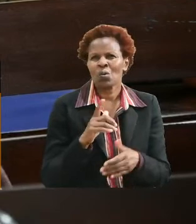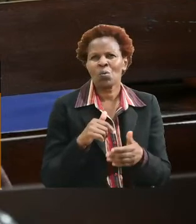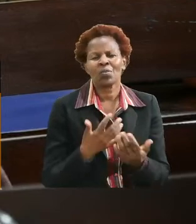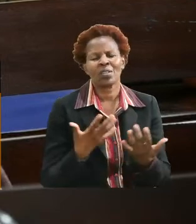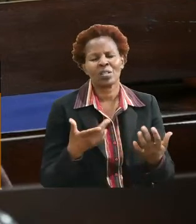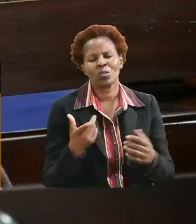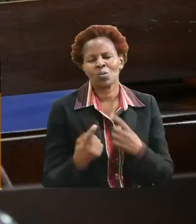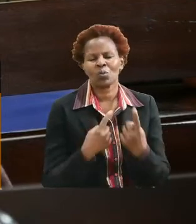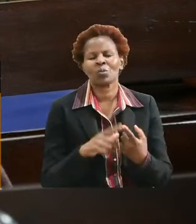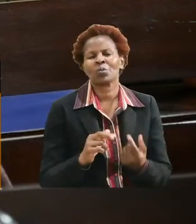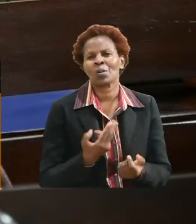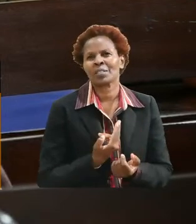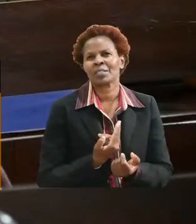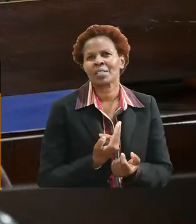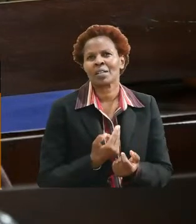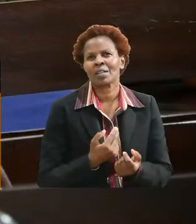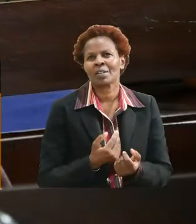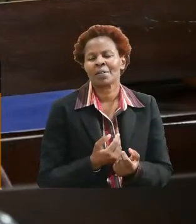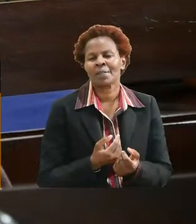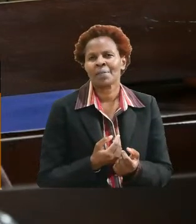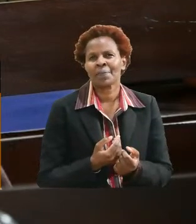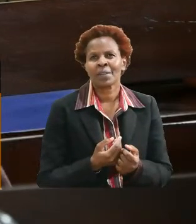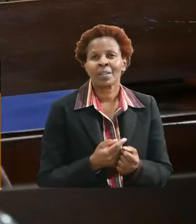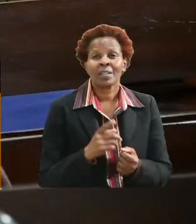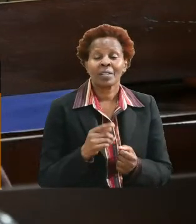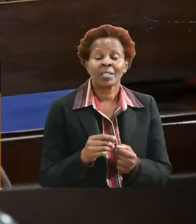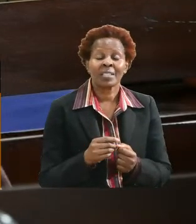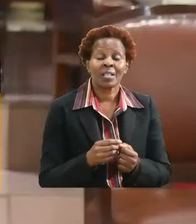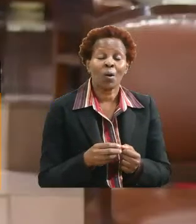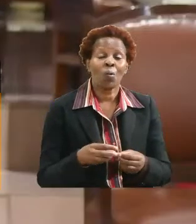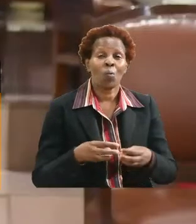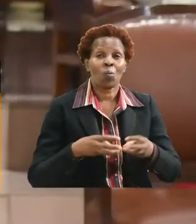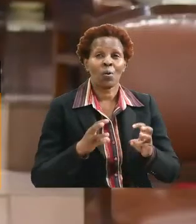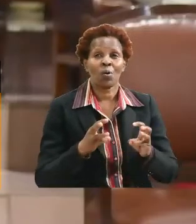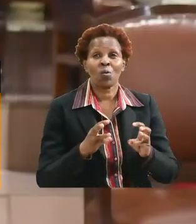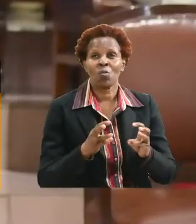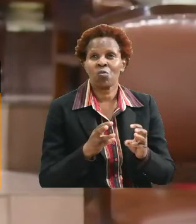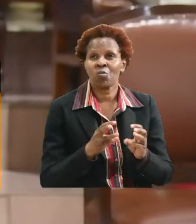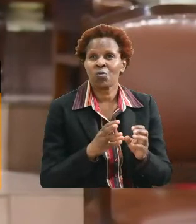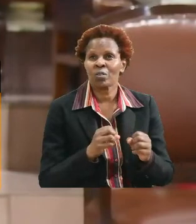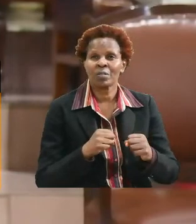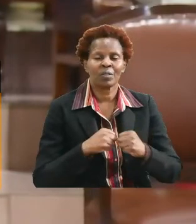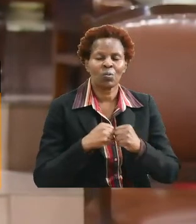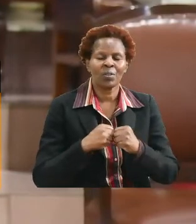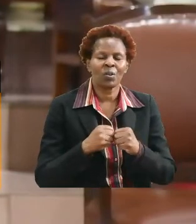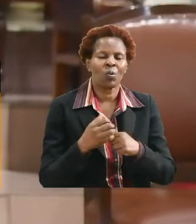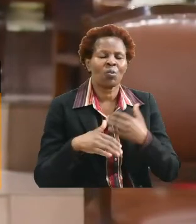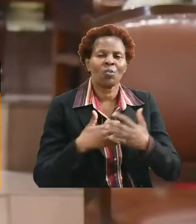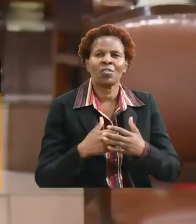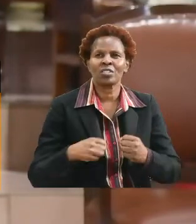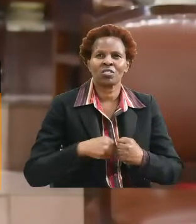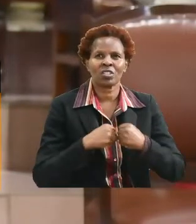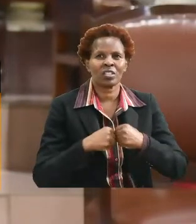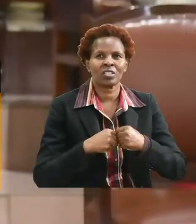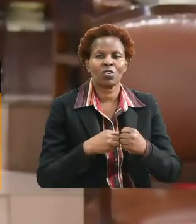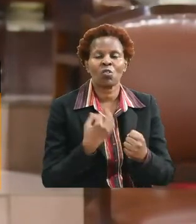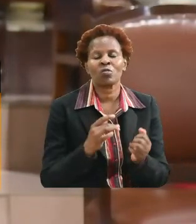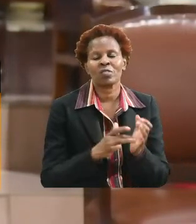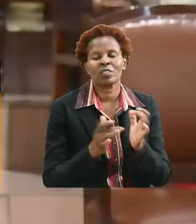you are talking about? And this was his way of dealing with the discomfort of Jesus'